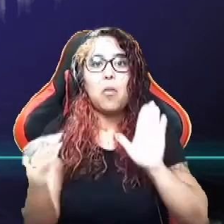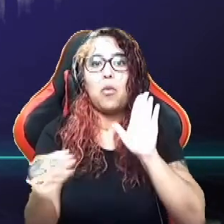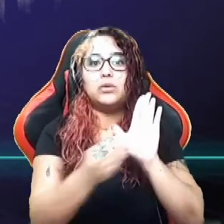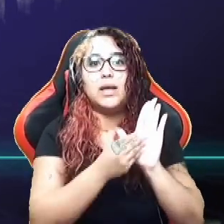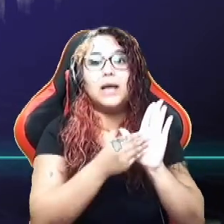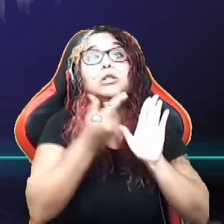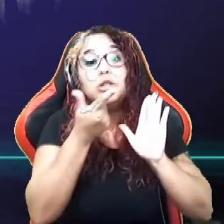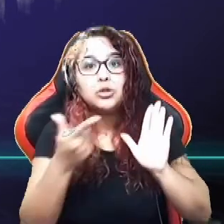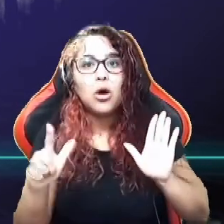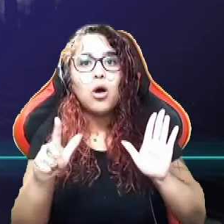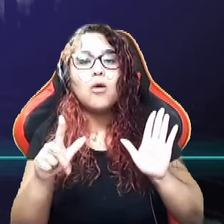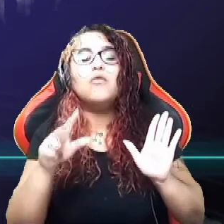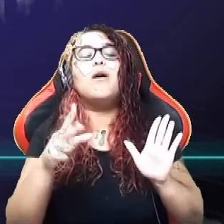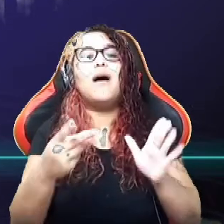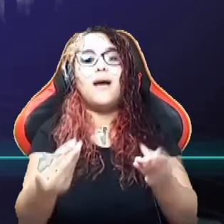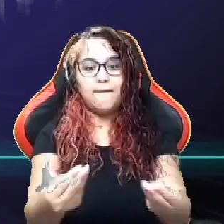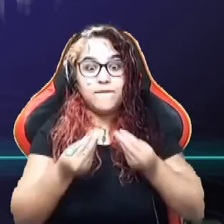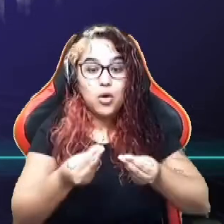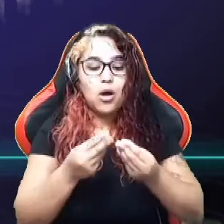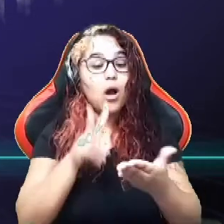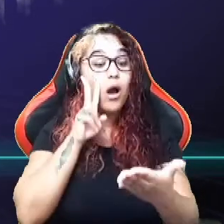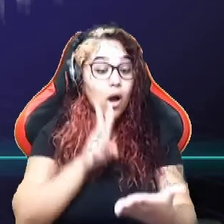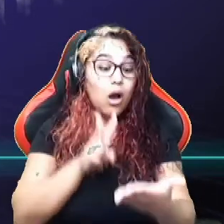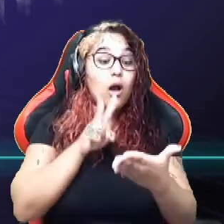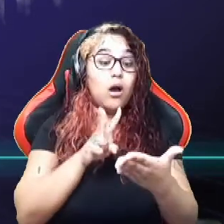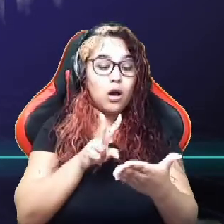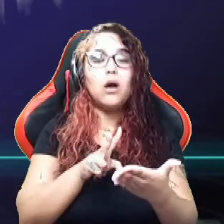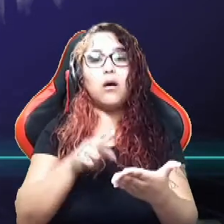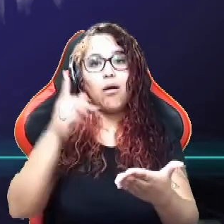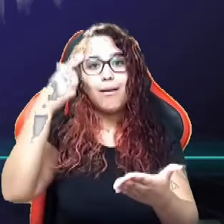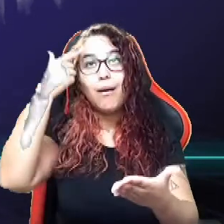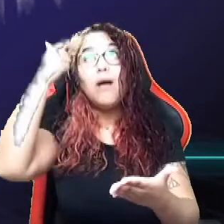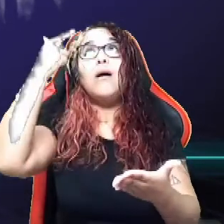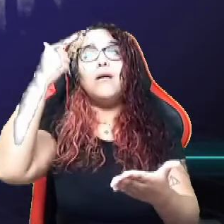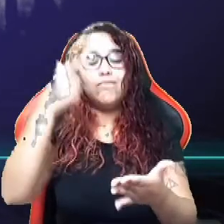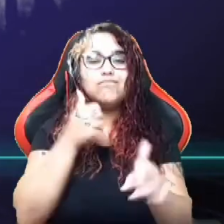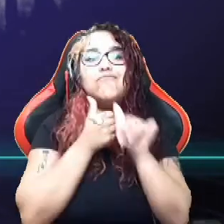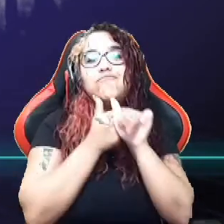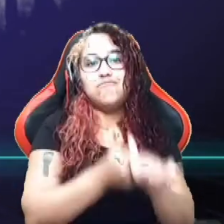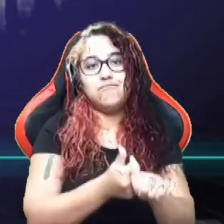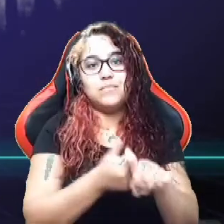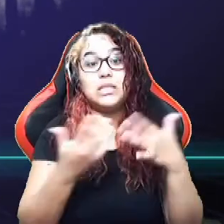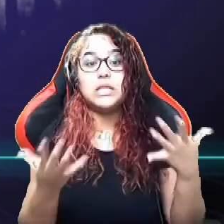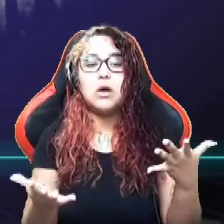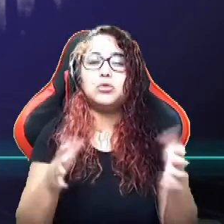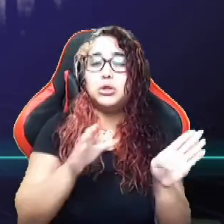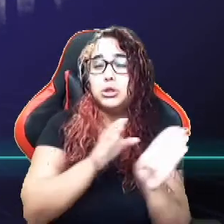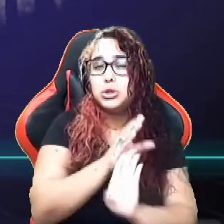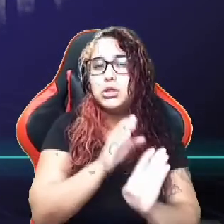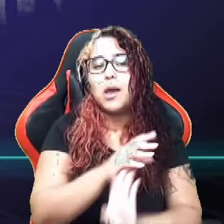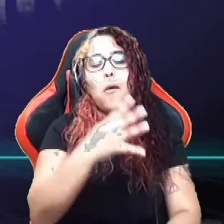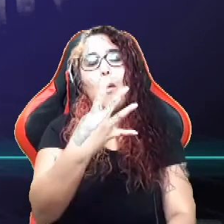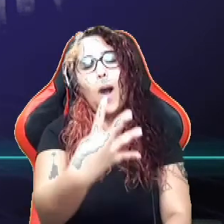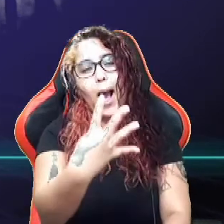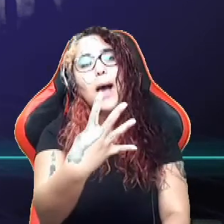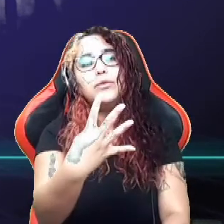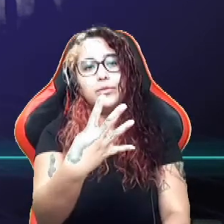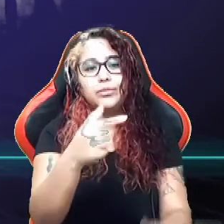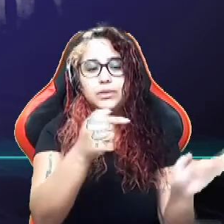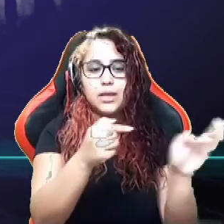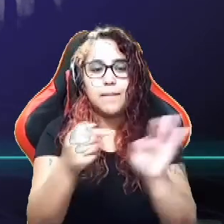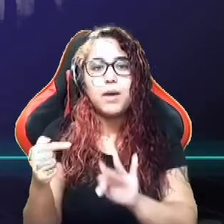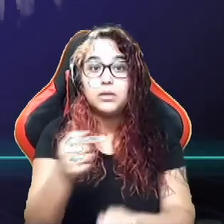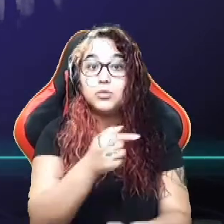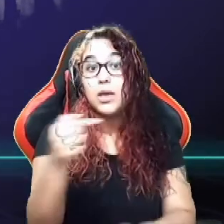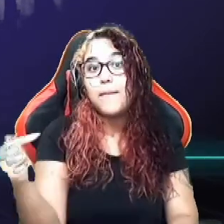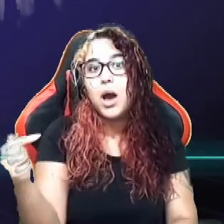Now, if I post again, they will be reached again, and it will be more likely for them to follow me. So we recommend 4 times